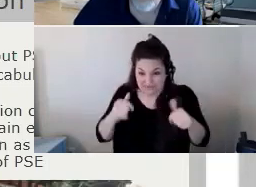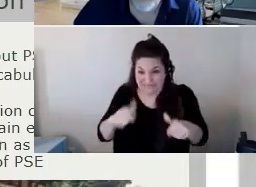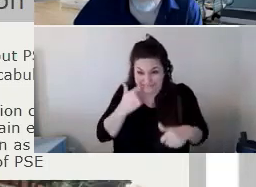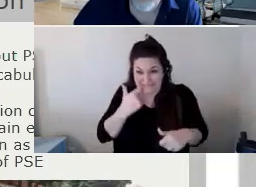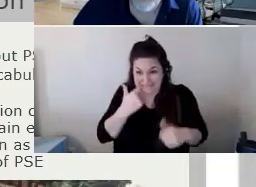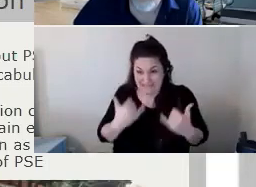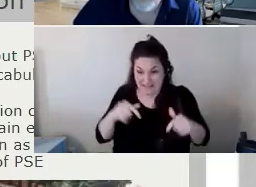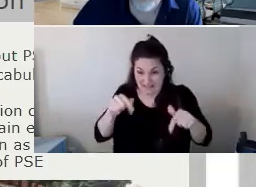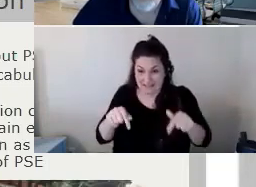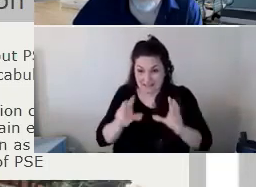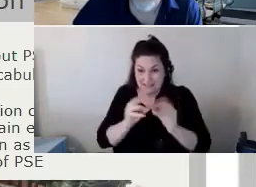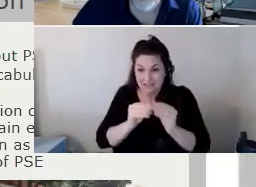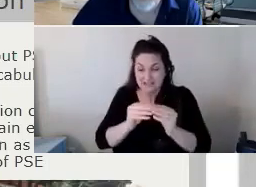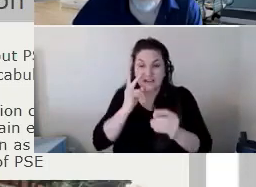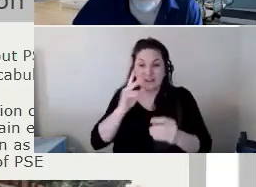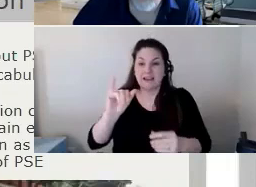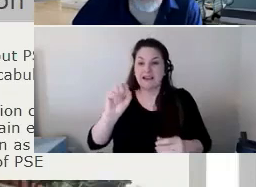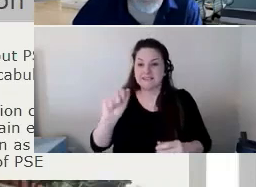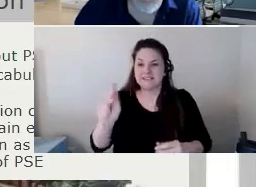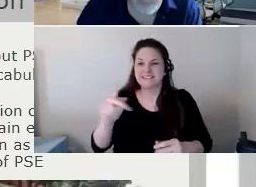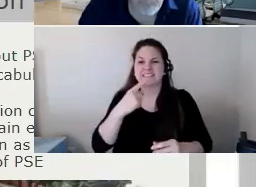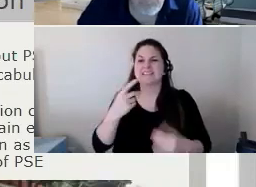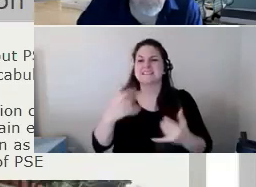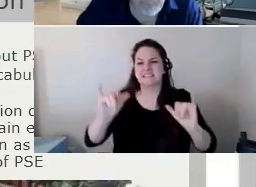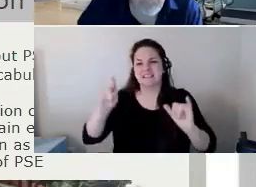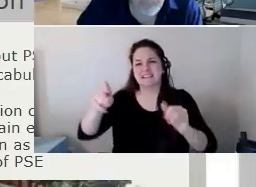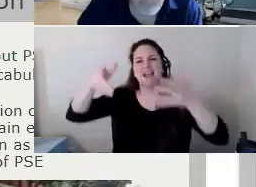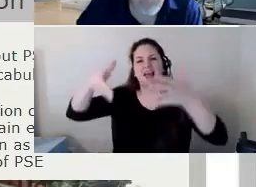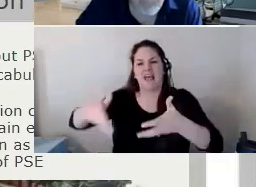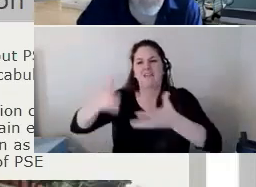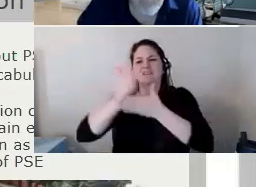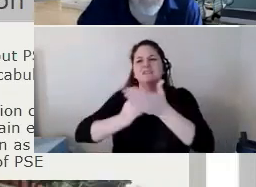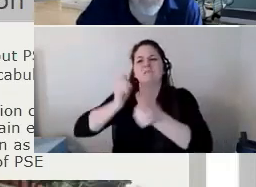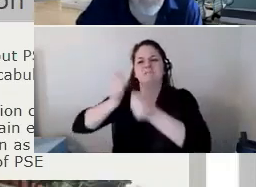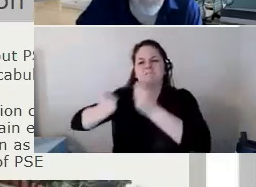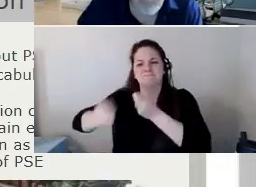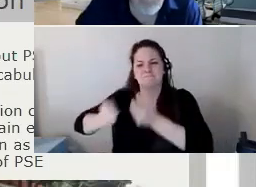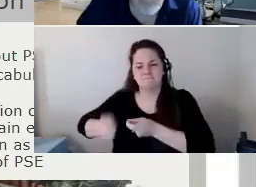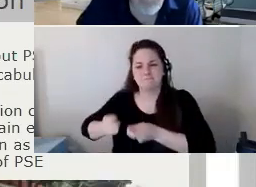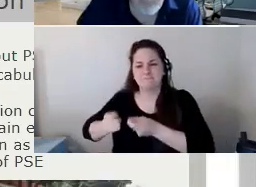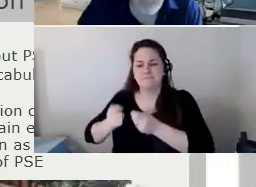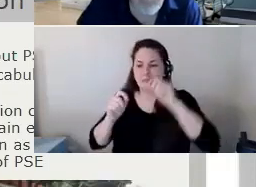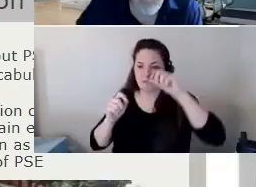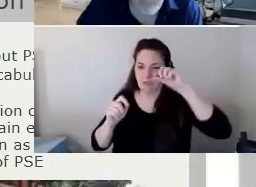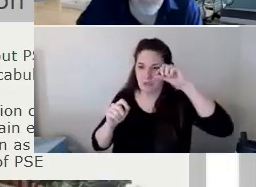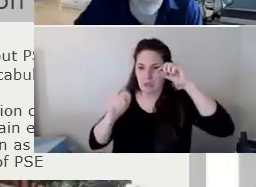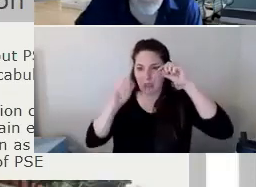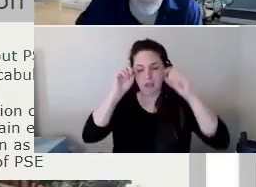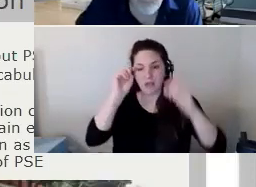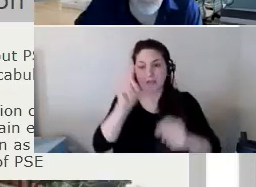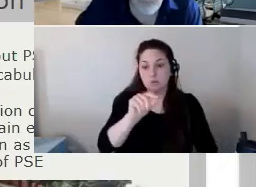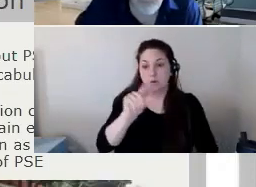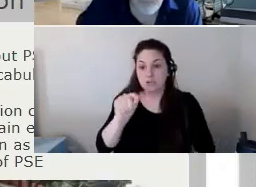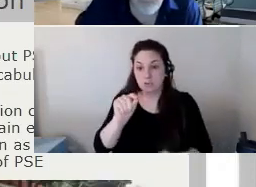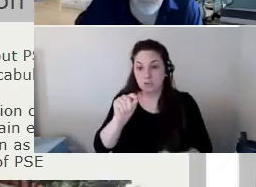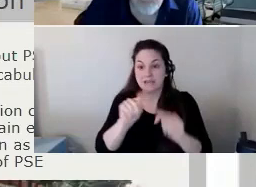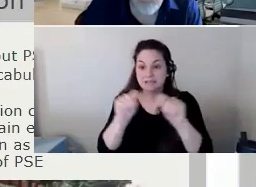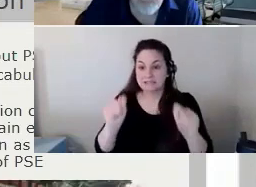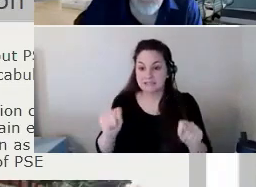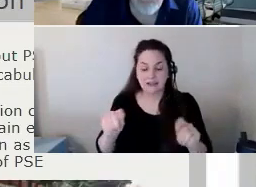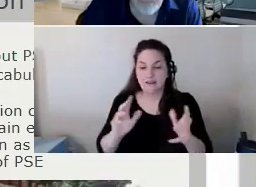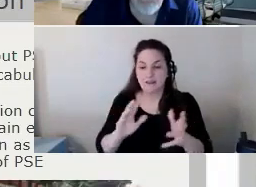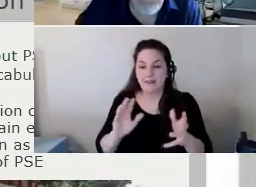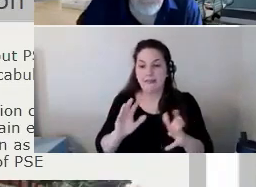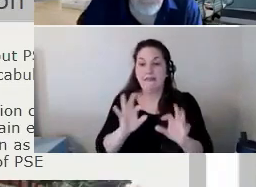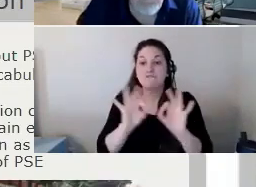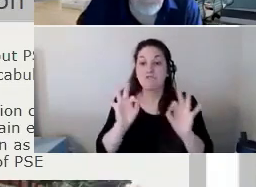from what Isaac said, there still needs to be some conversion of the 2020 template